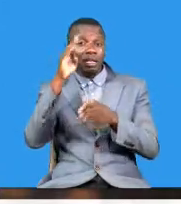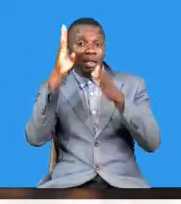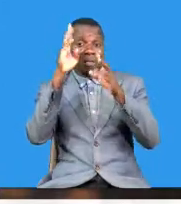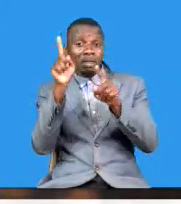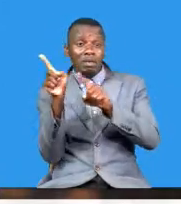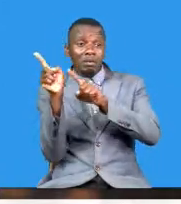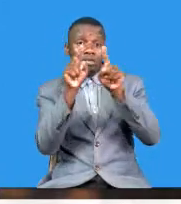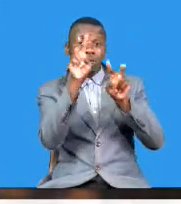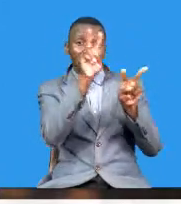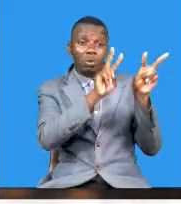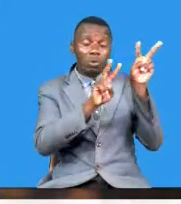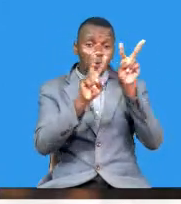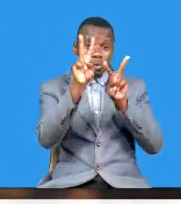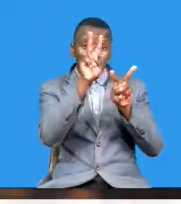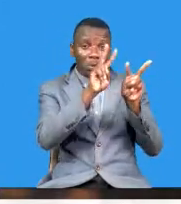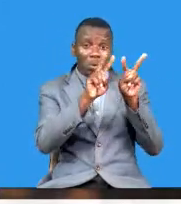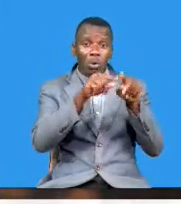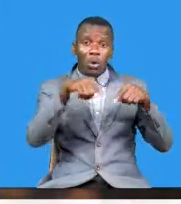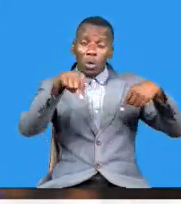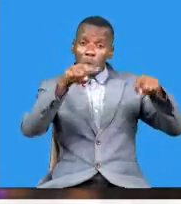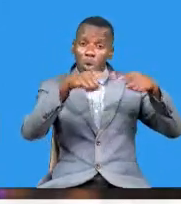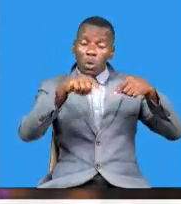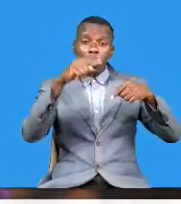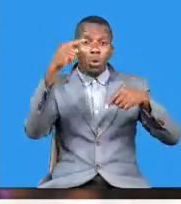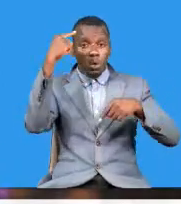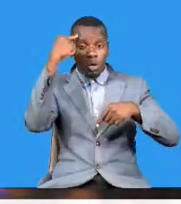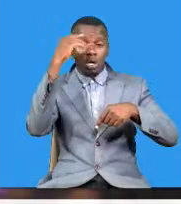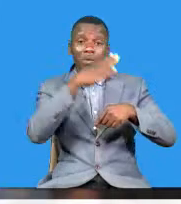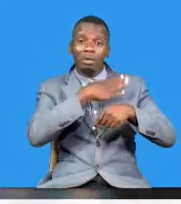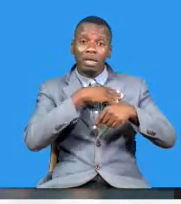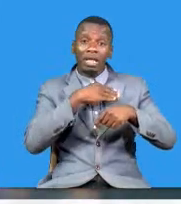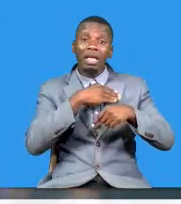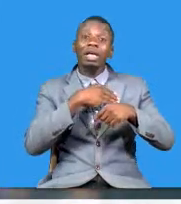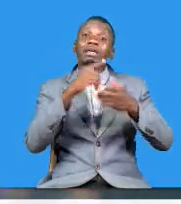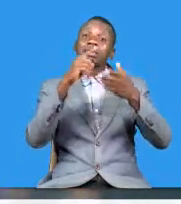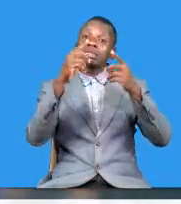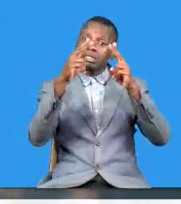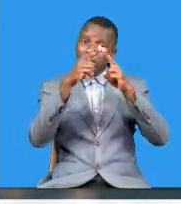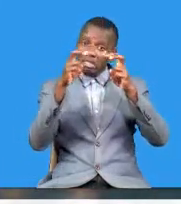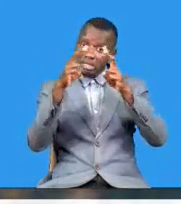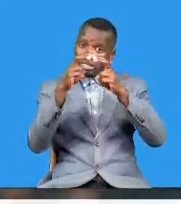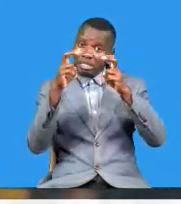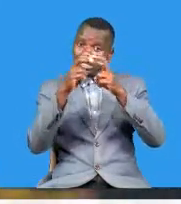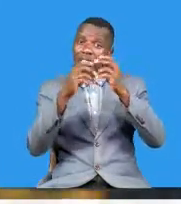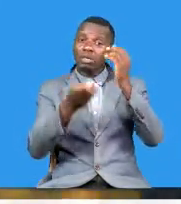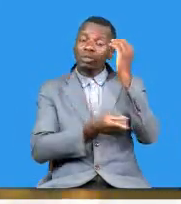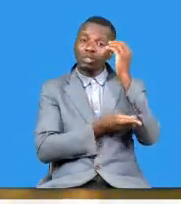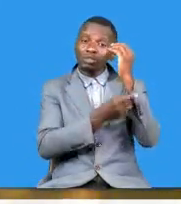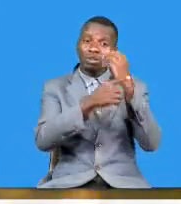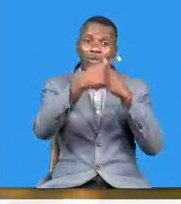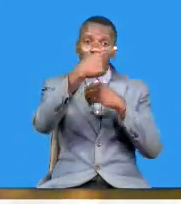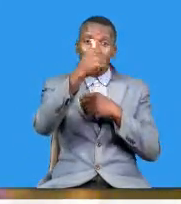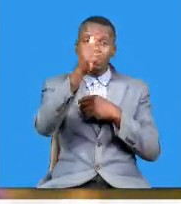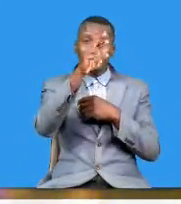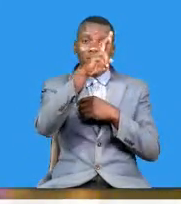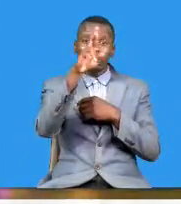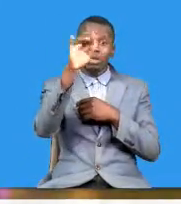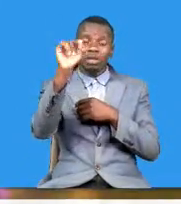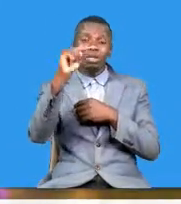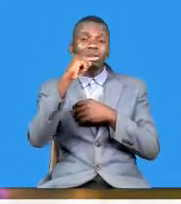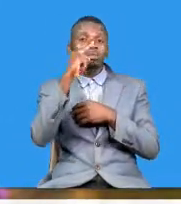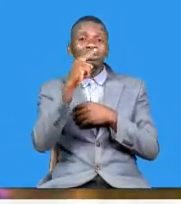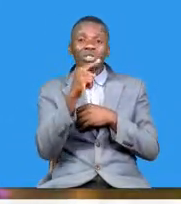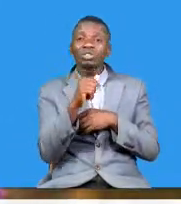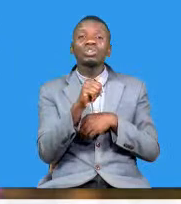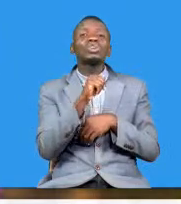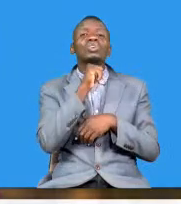Local Government and Urban Development, Gary Nkombo, did not